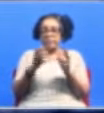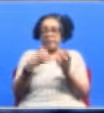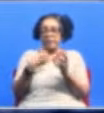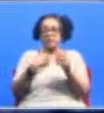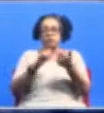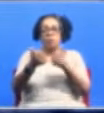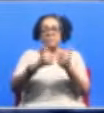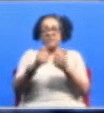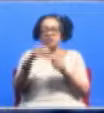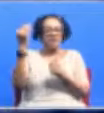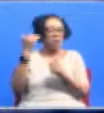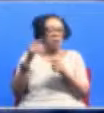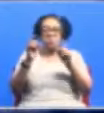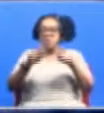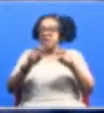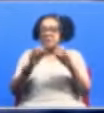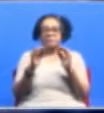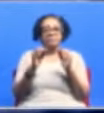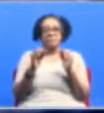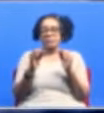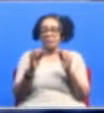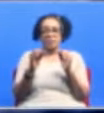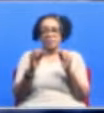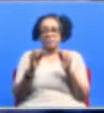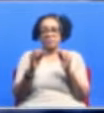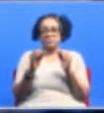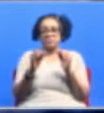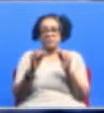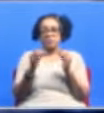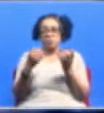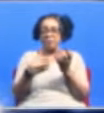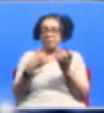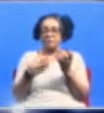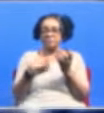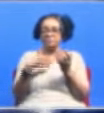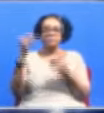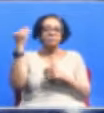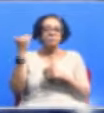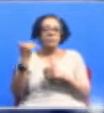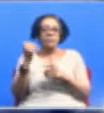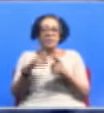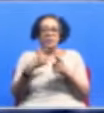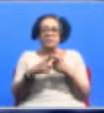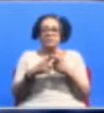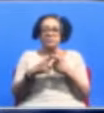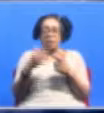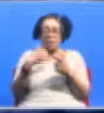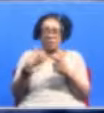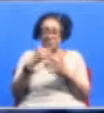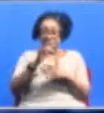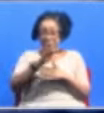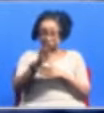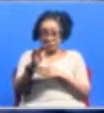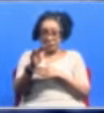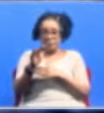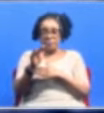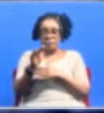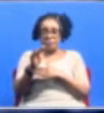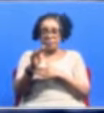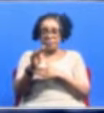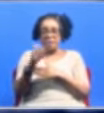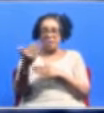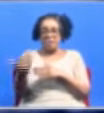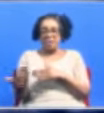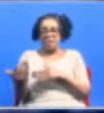need, you get a young lawyer, actually. Your case can go under the radar because you get a young lawyer who's not